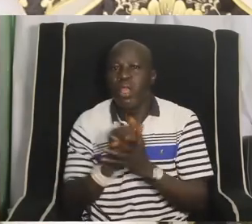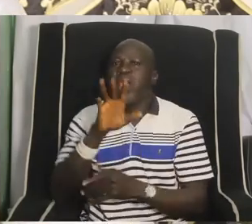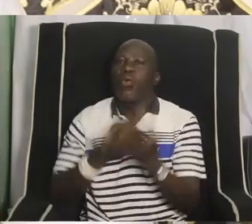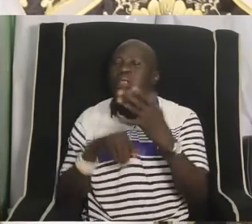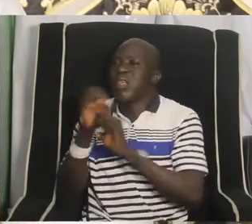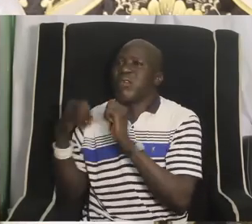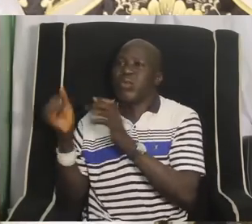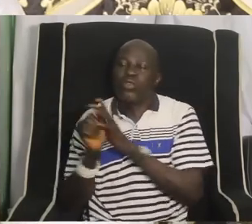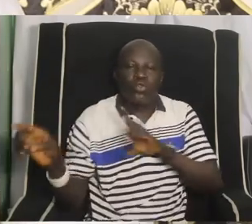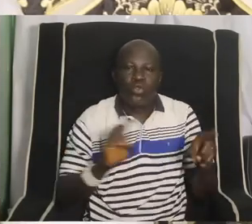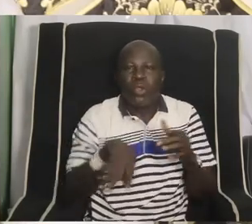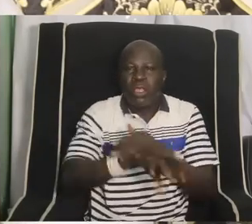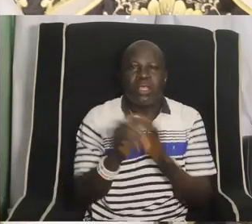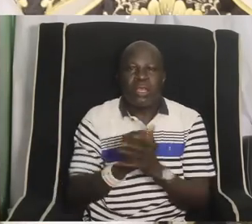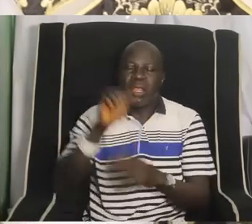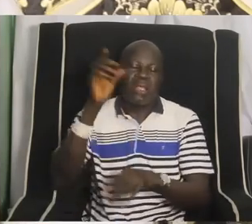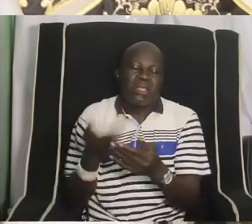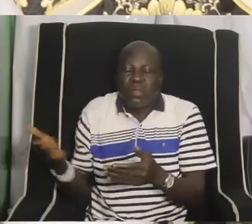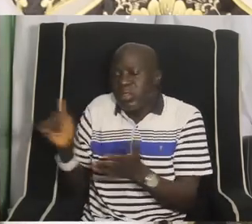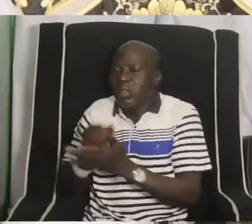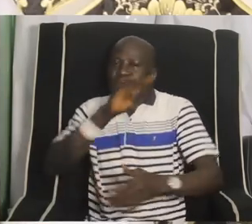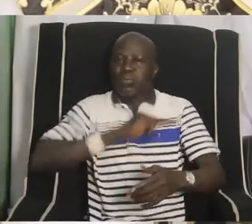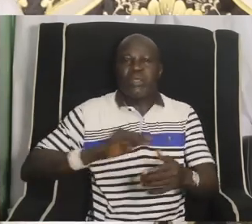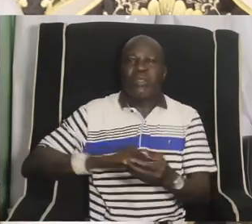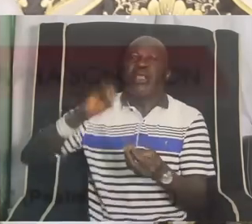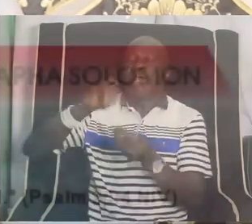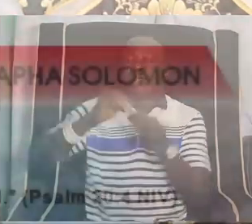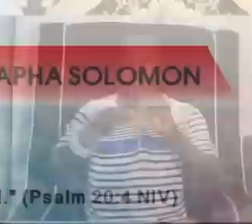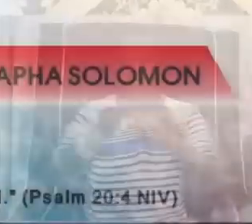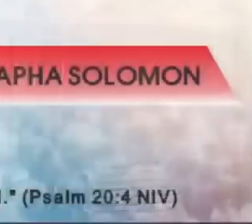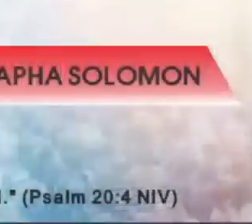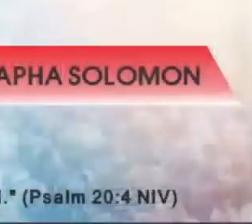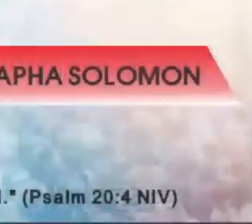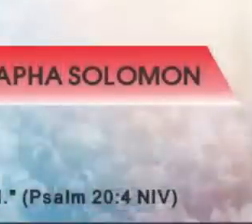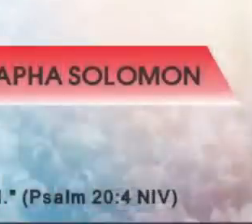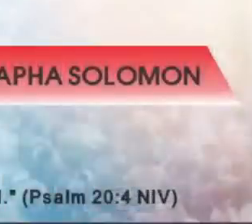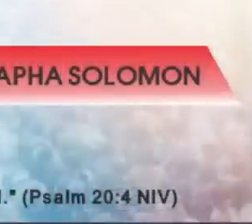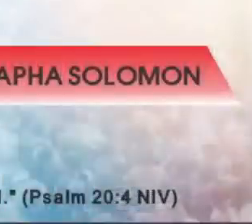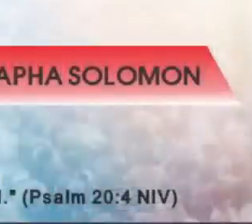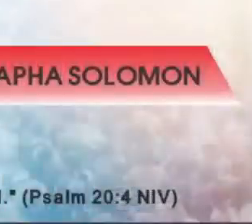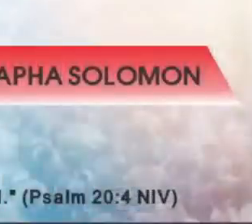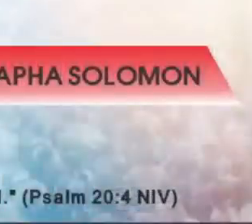If God allows you your heart, you do anything for this ministry, write this account number.